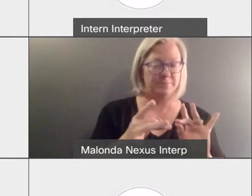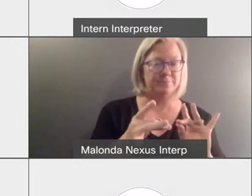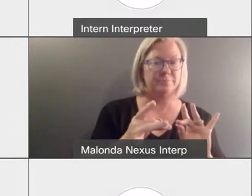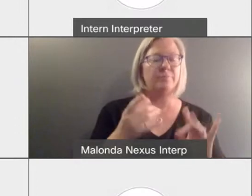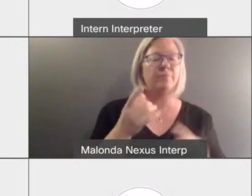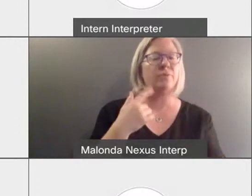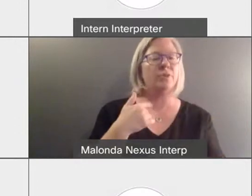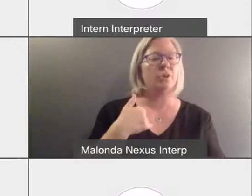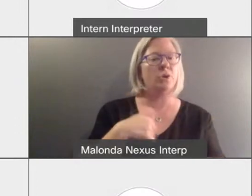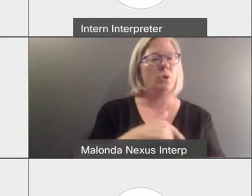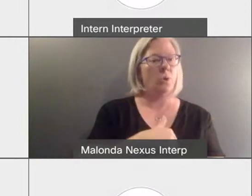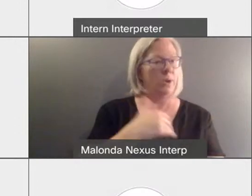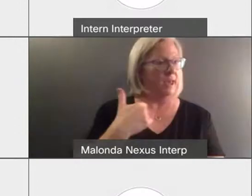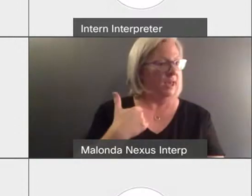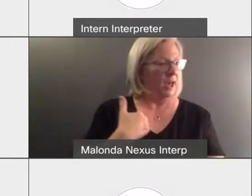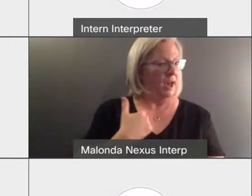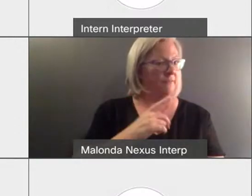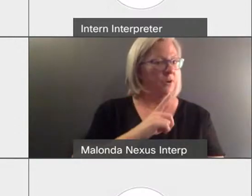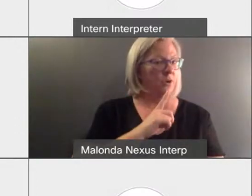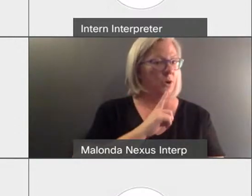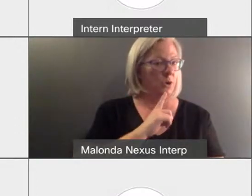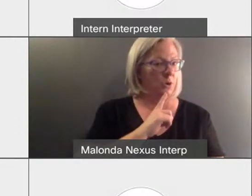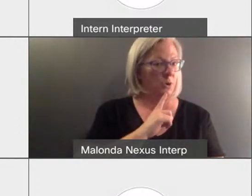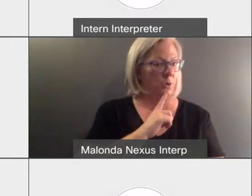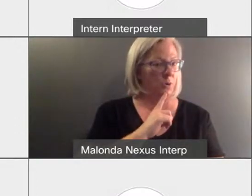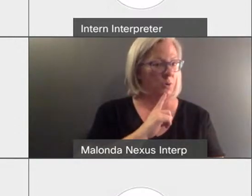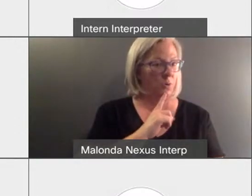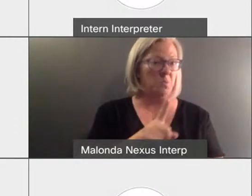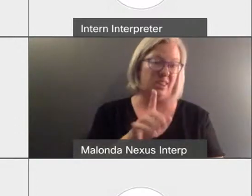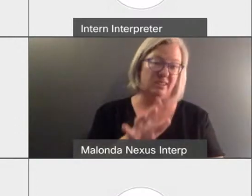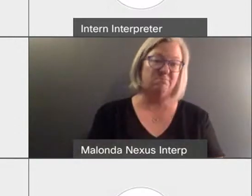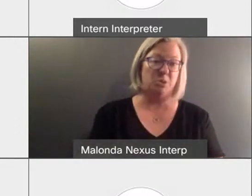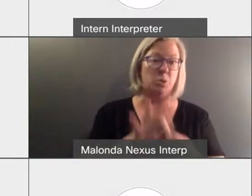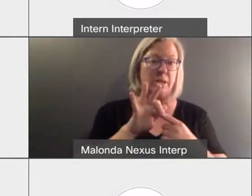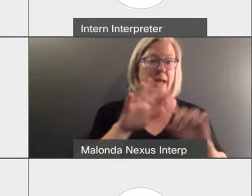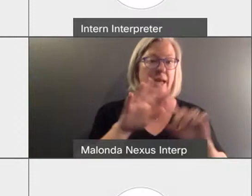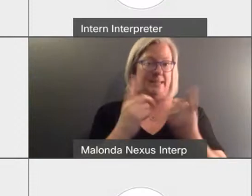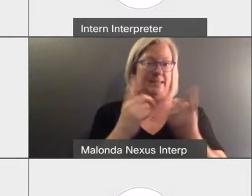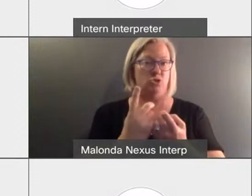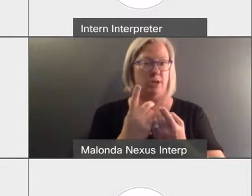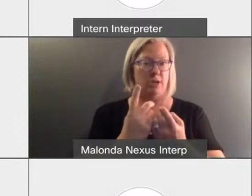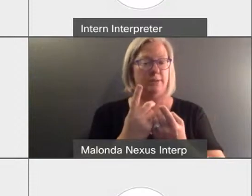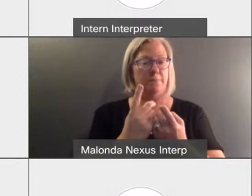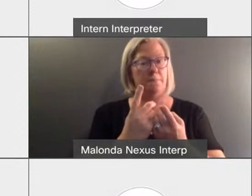We have a really, kind of a unique district in that,